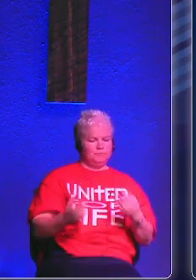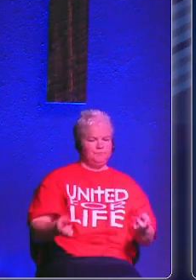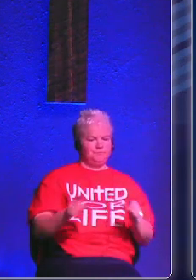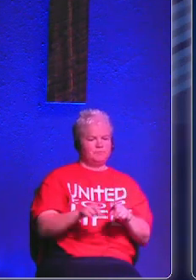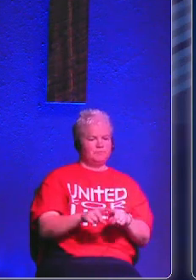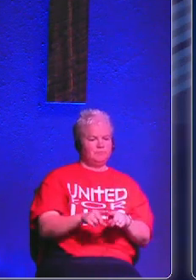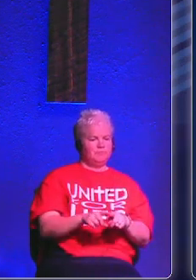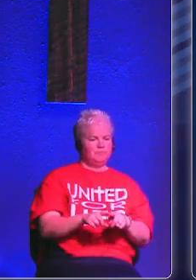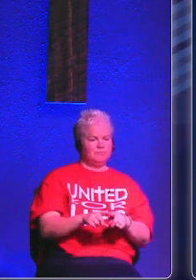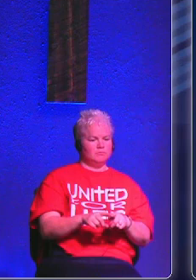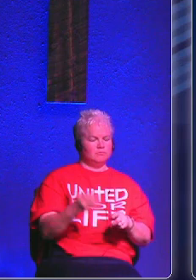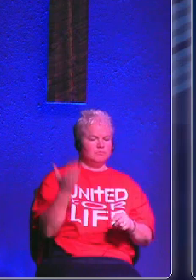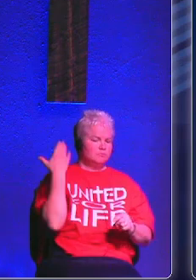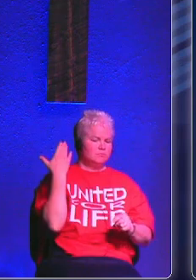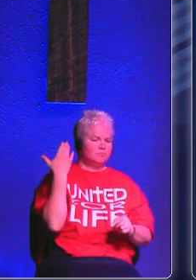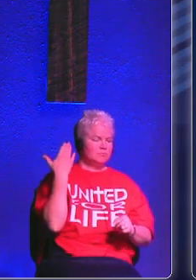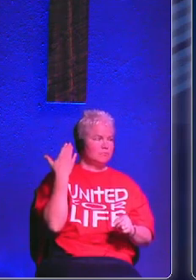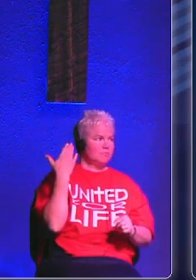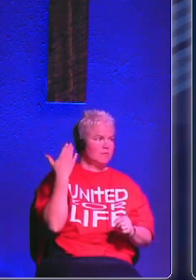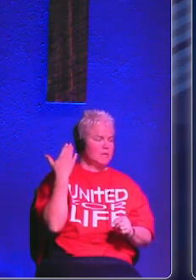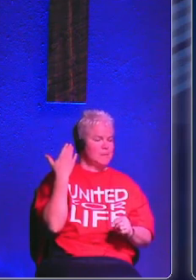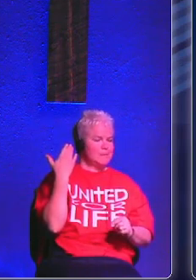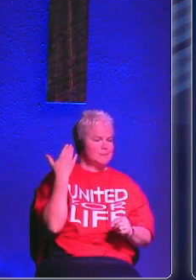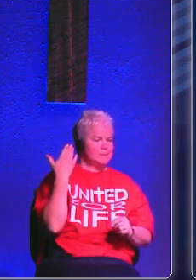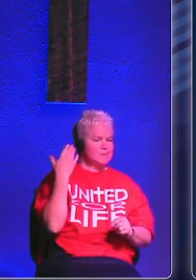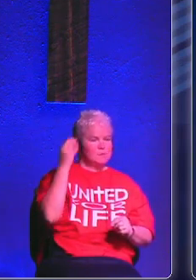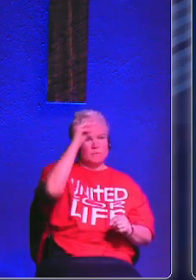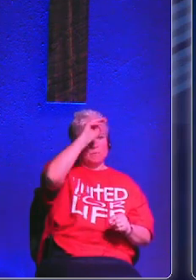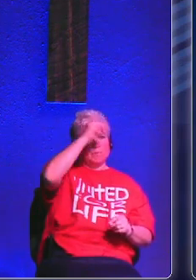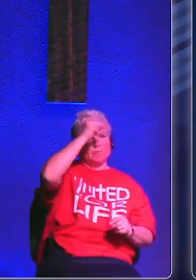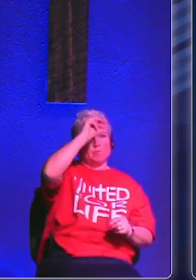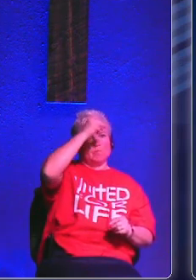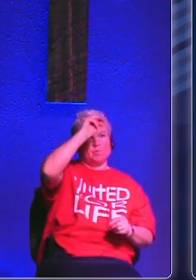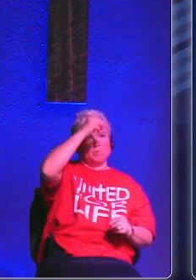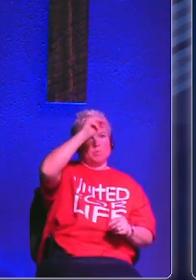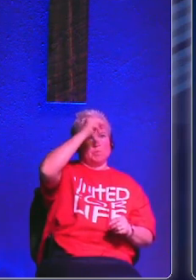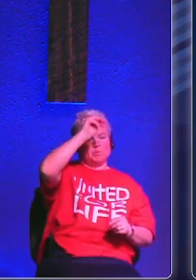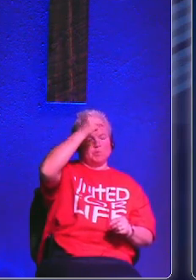happened or in the past have happened. There's certain memories I have.